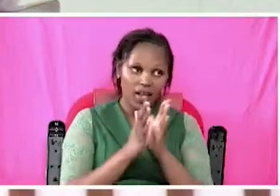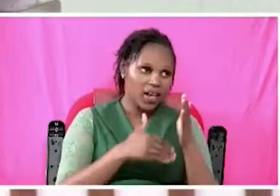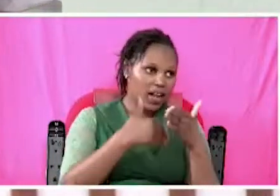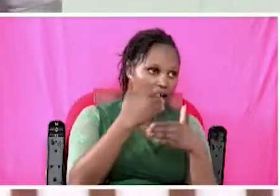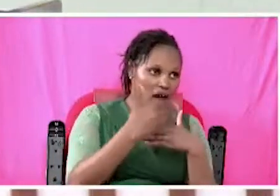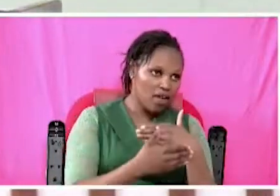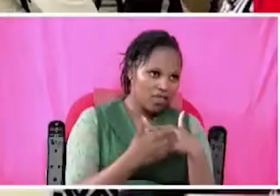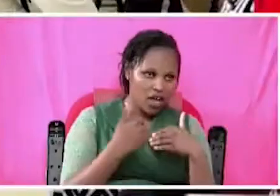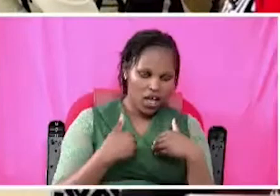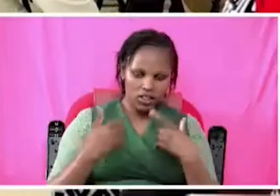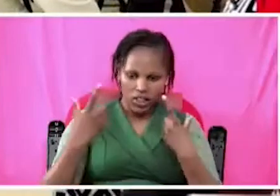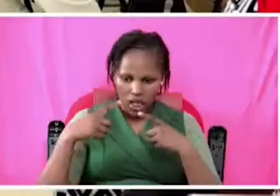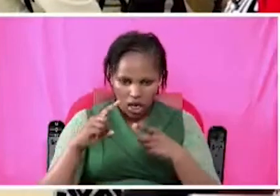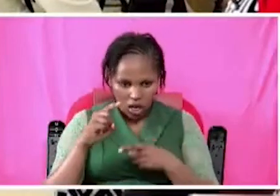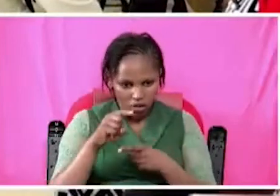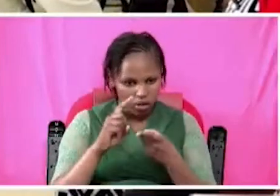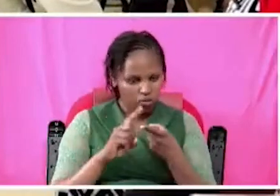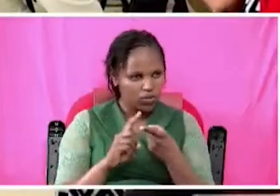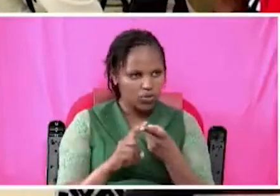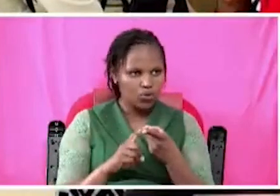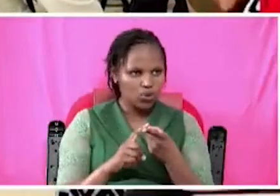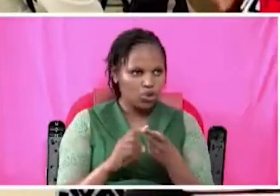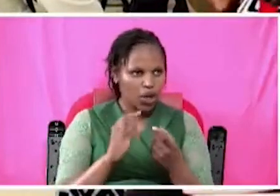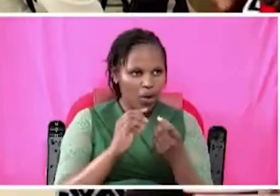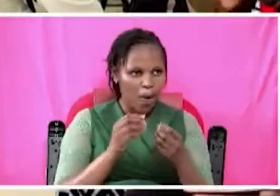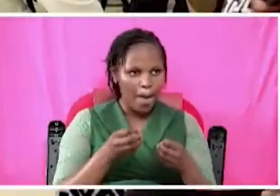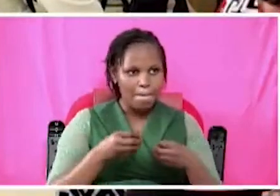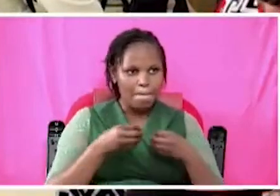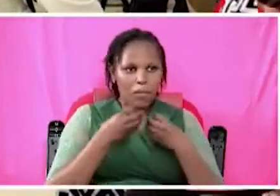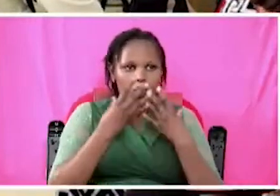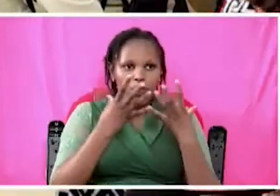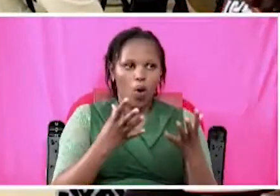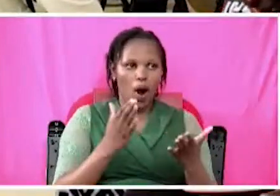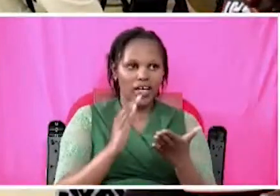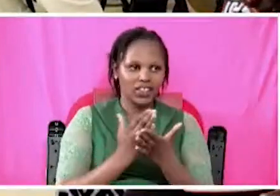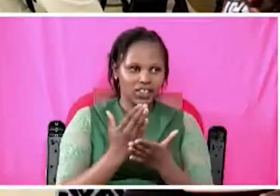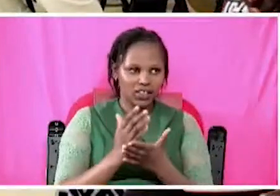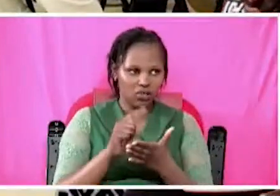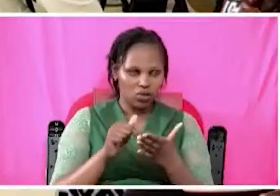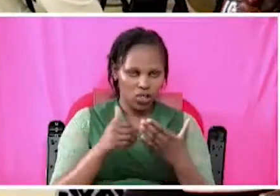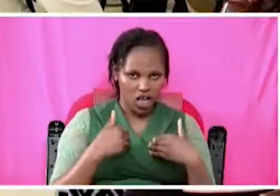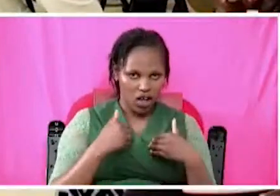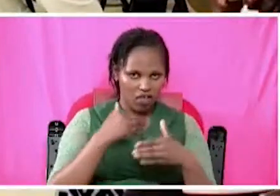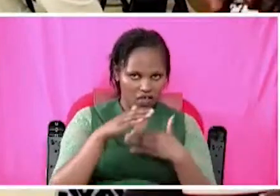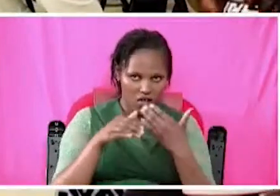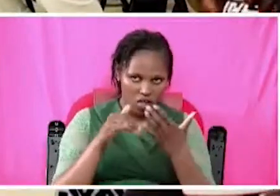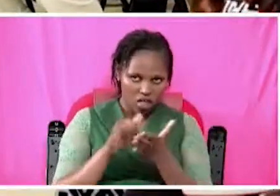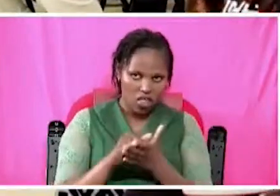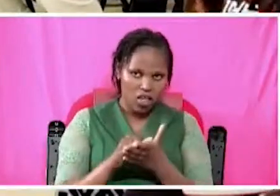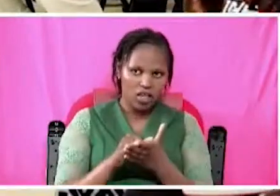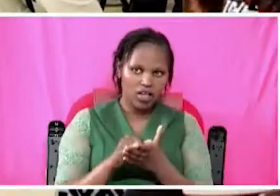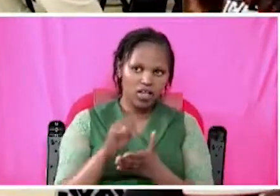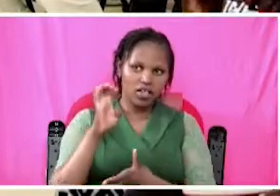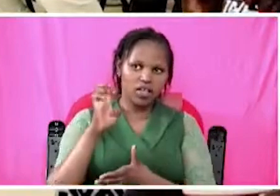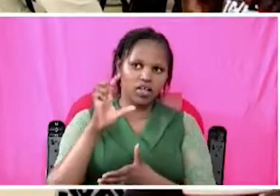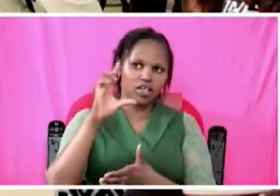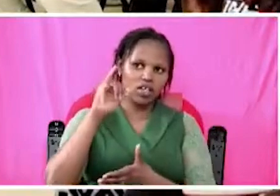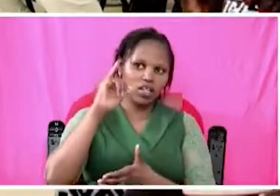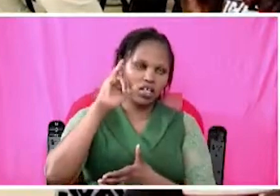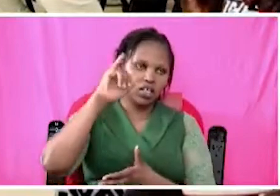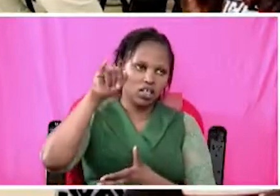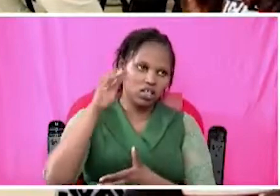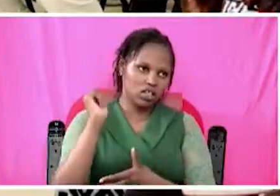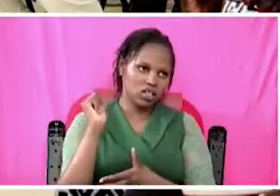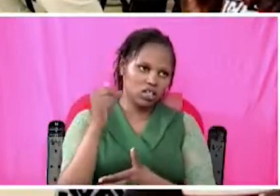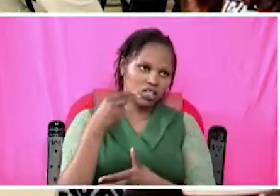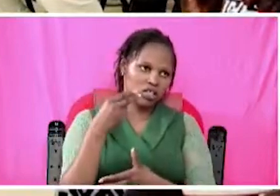he has allowed him to verbalize and, you know, all that, Elijah takes this journey to the mountain